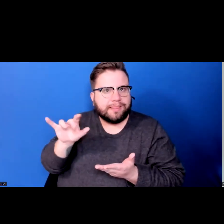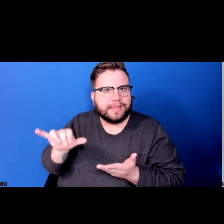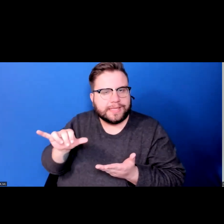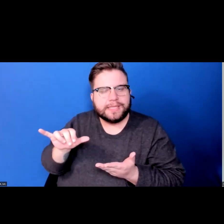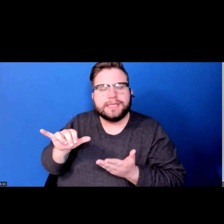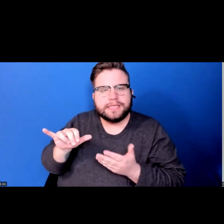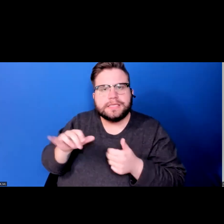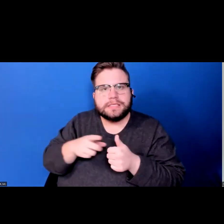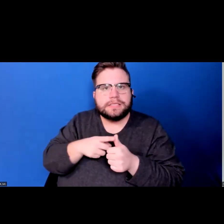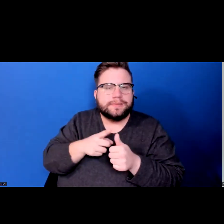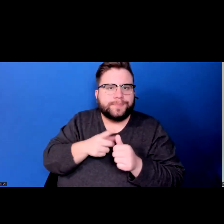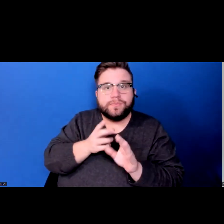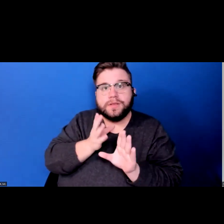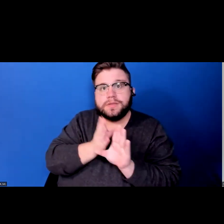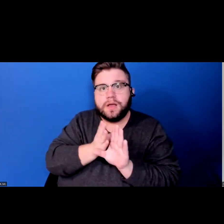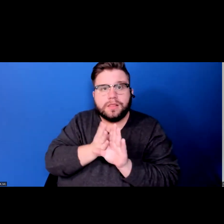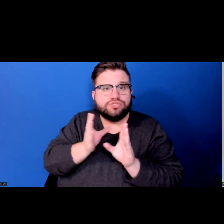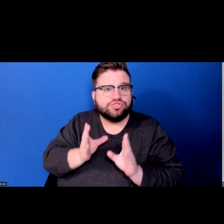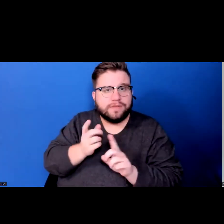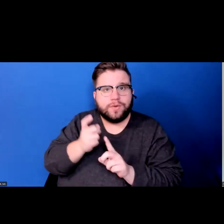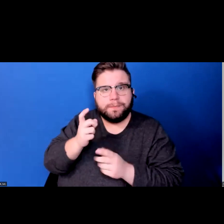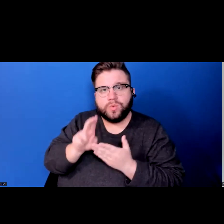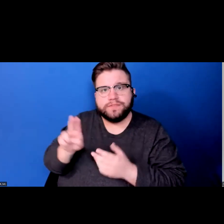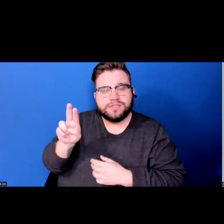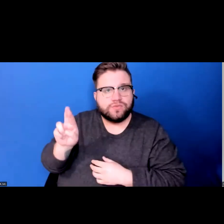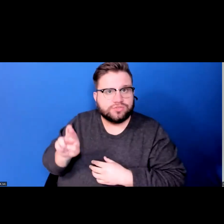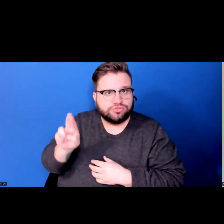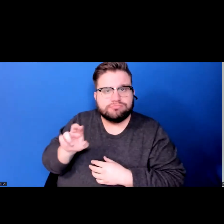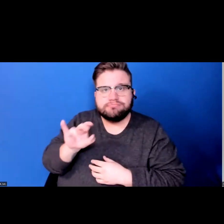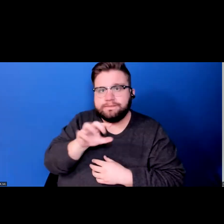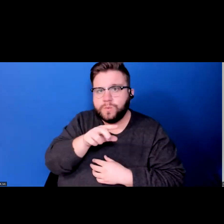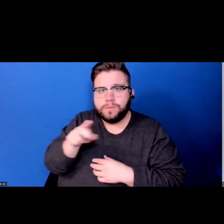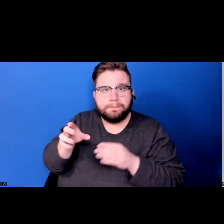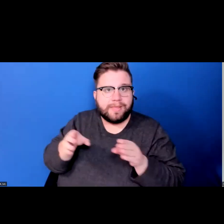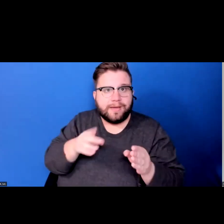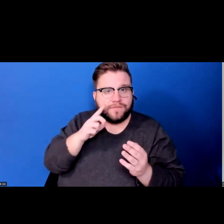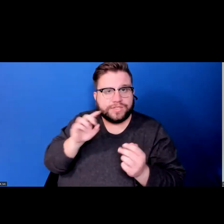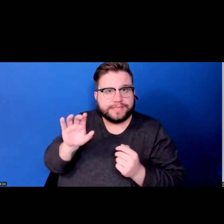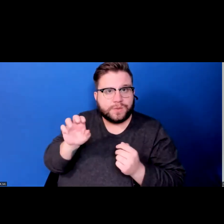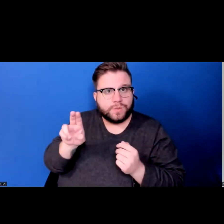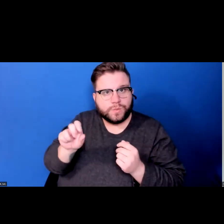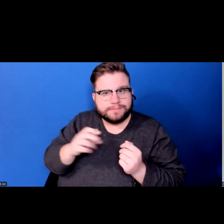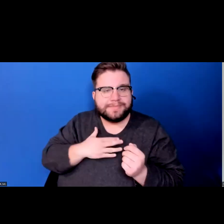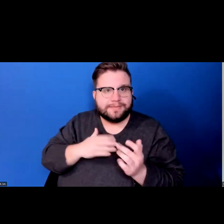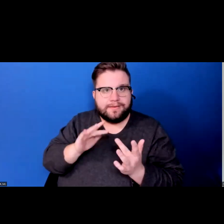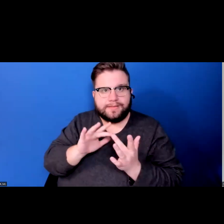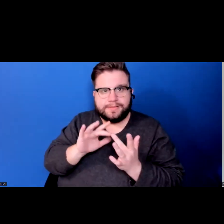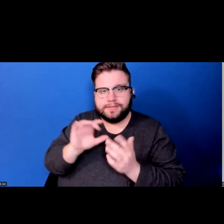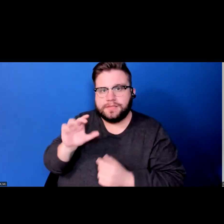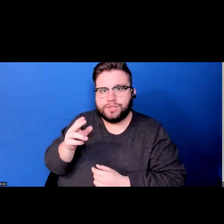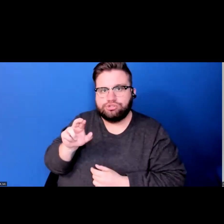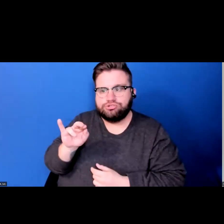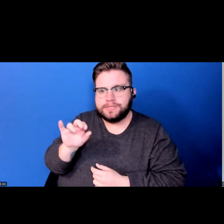Prompts: psychologists from U of R, if you're claiming CEUs, contact Christina Muley. There was a glitch in